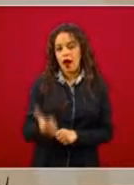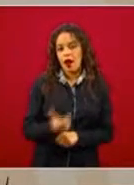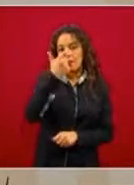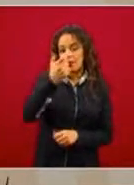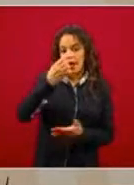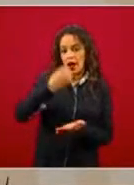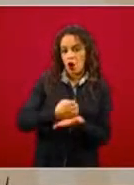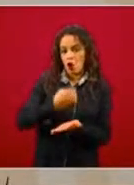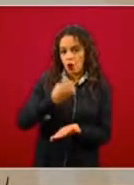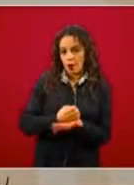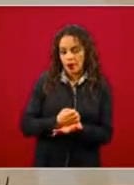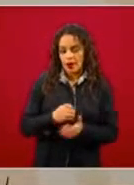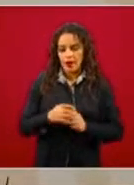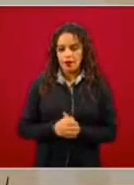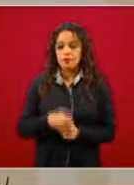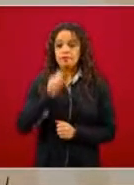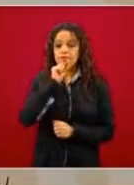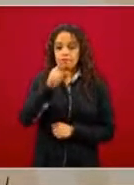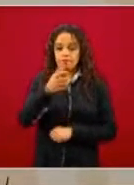end of